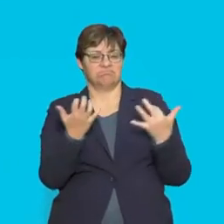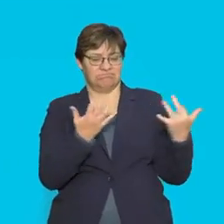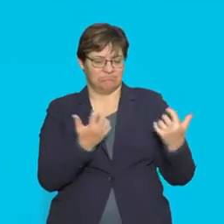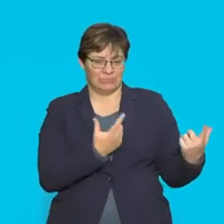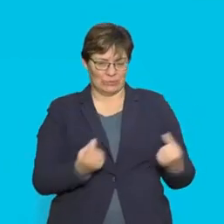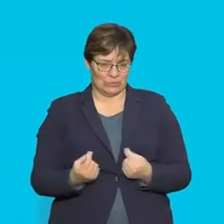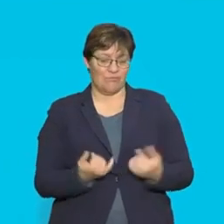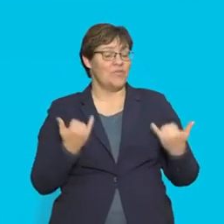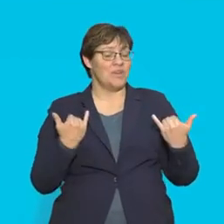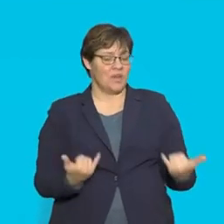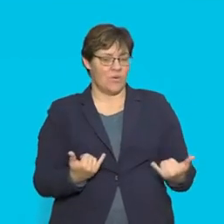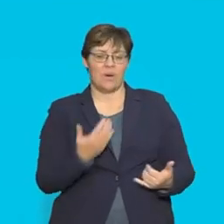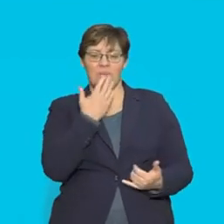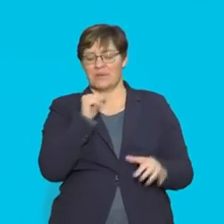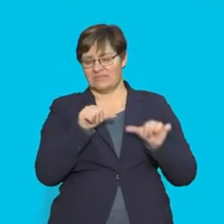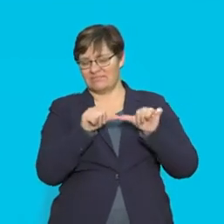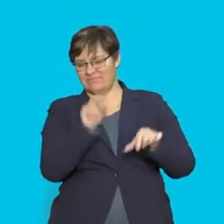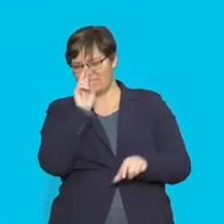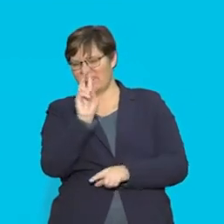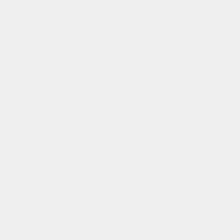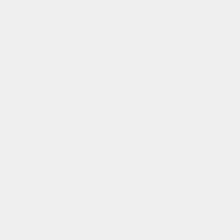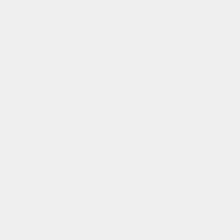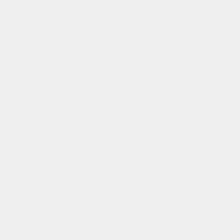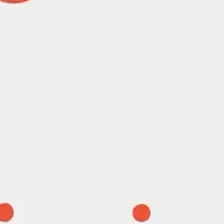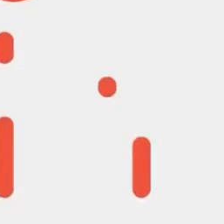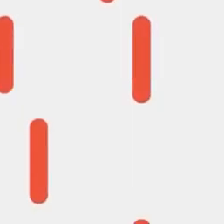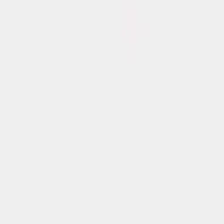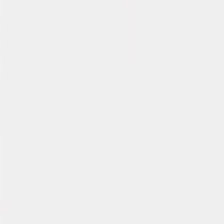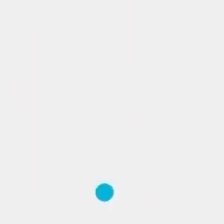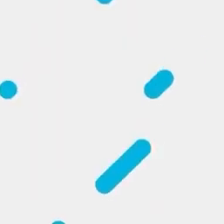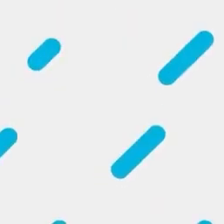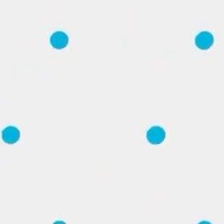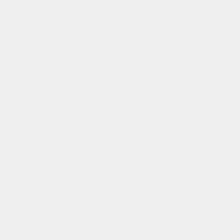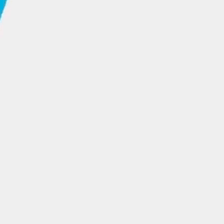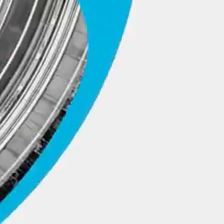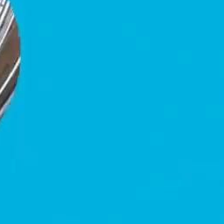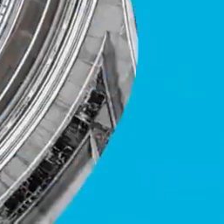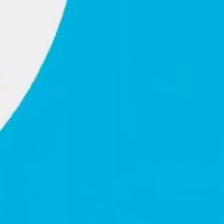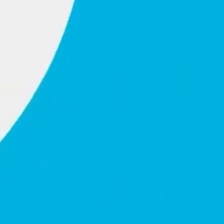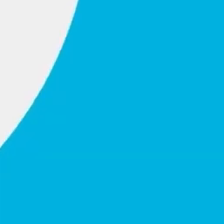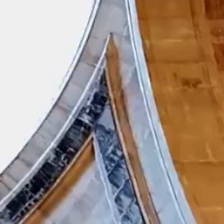do. But for now, please stay tuned. I'll be back.